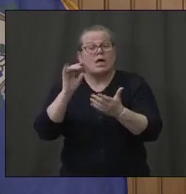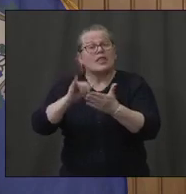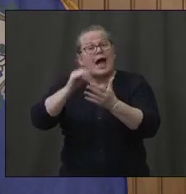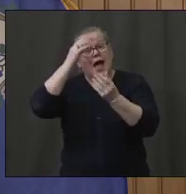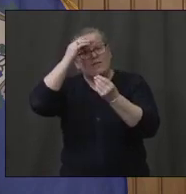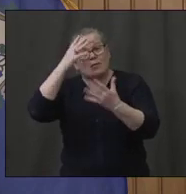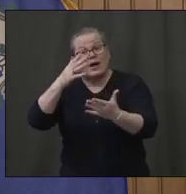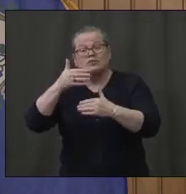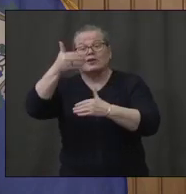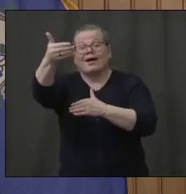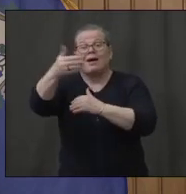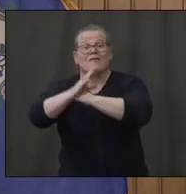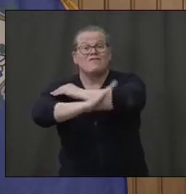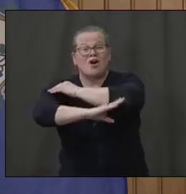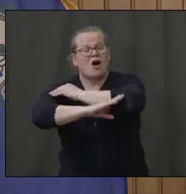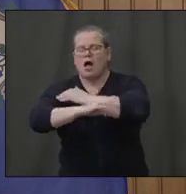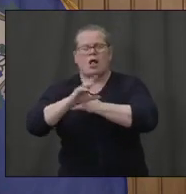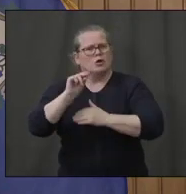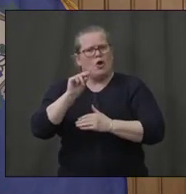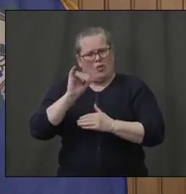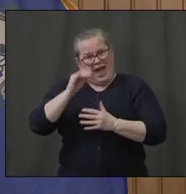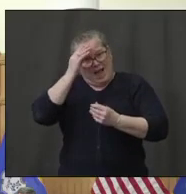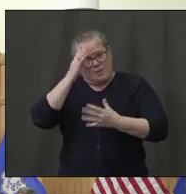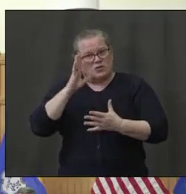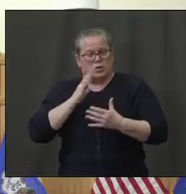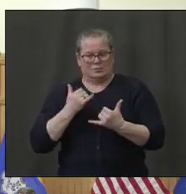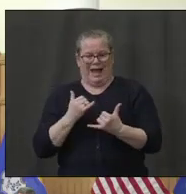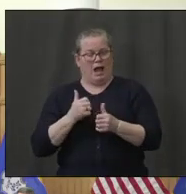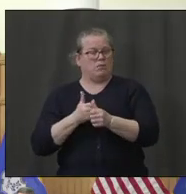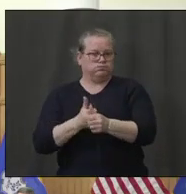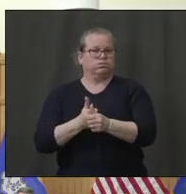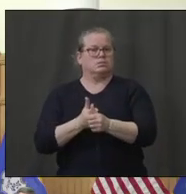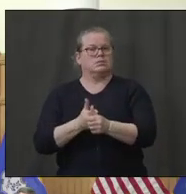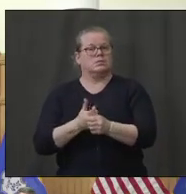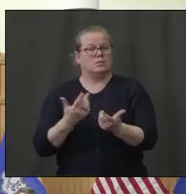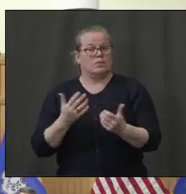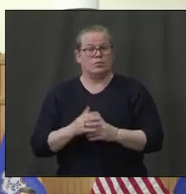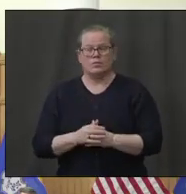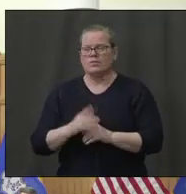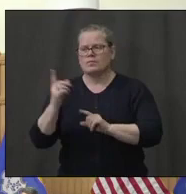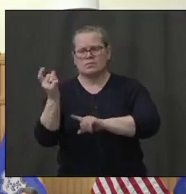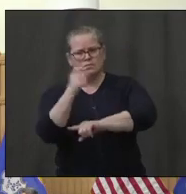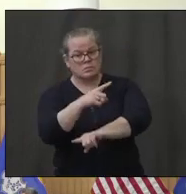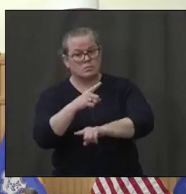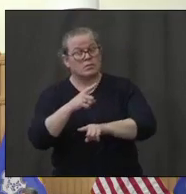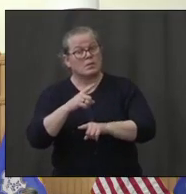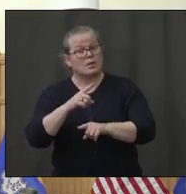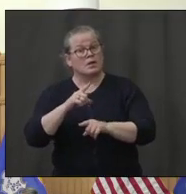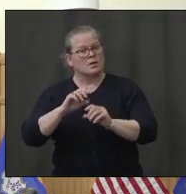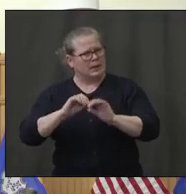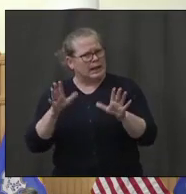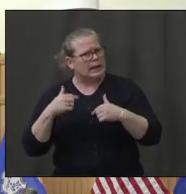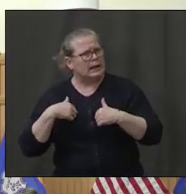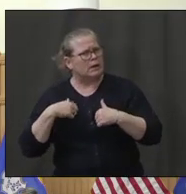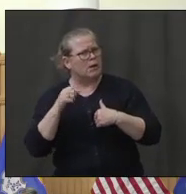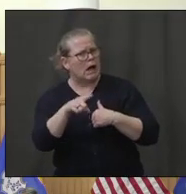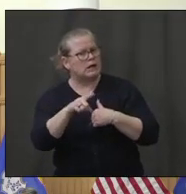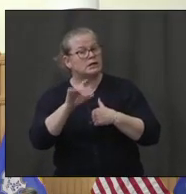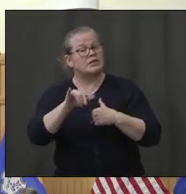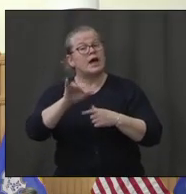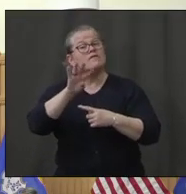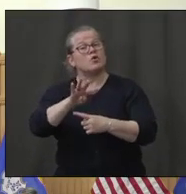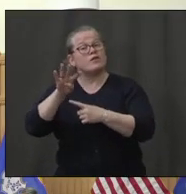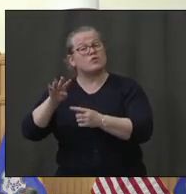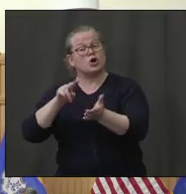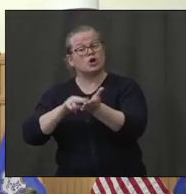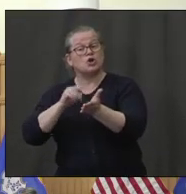have a 5-minute lag. Just to be clear on that, you are confirming or not confirming the 44 at the